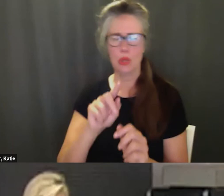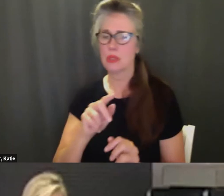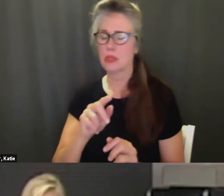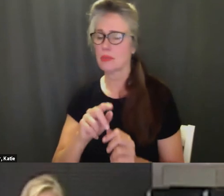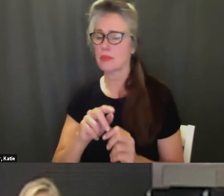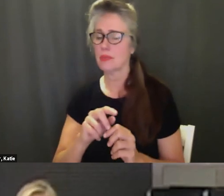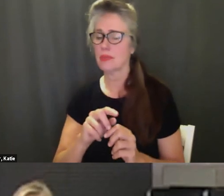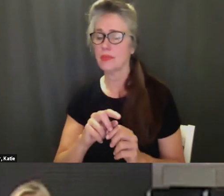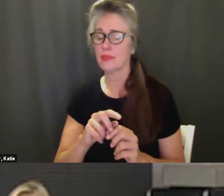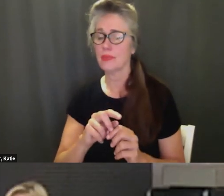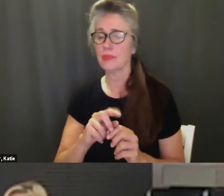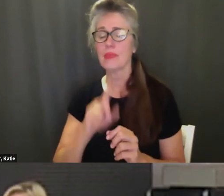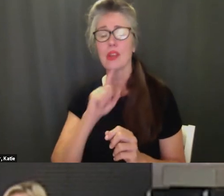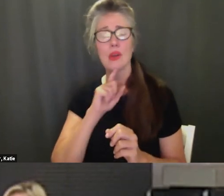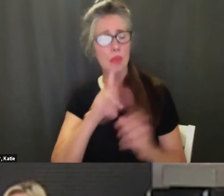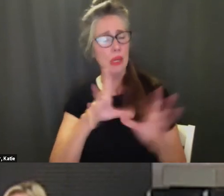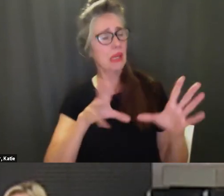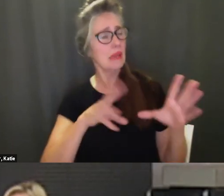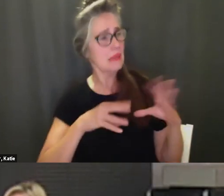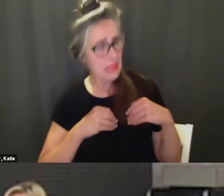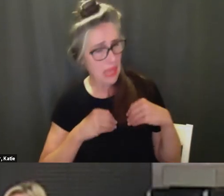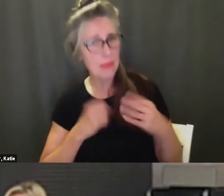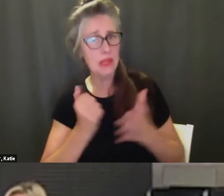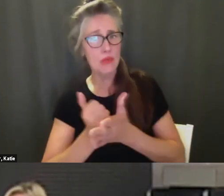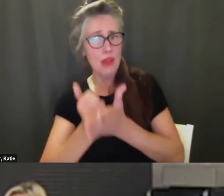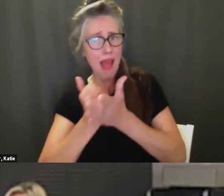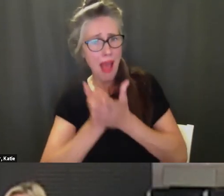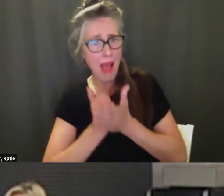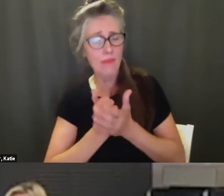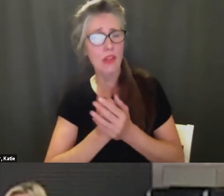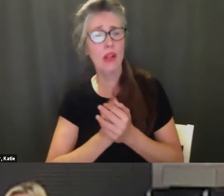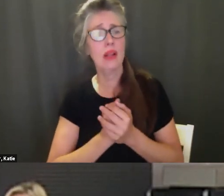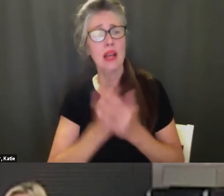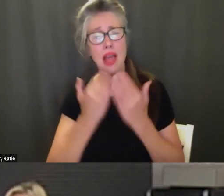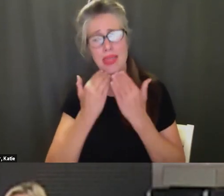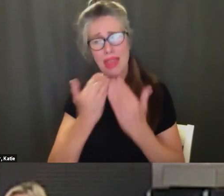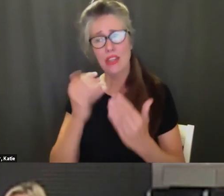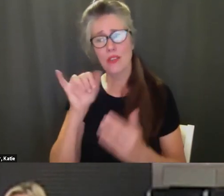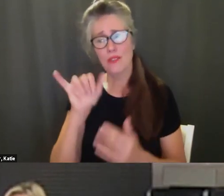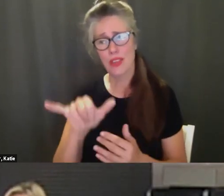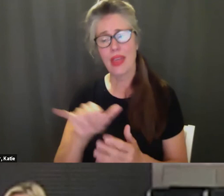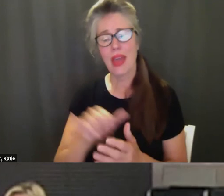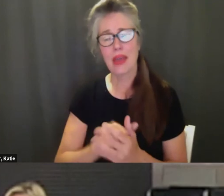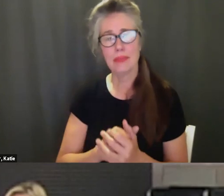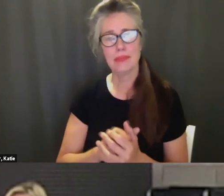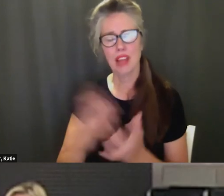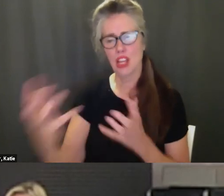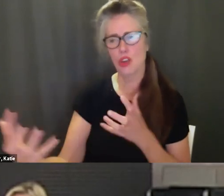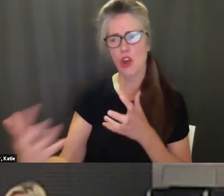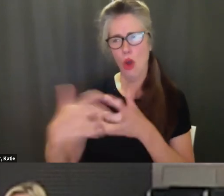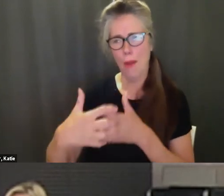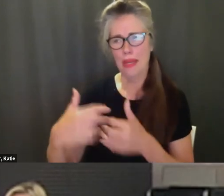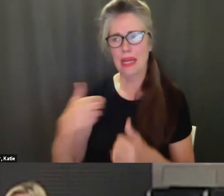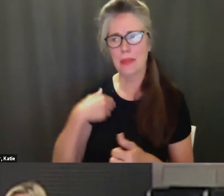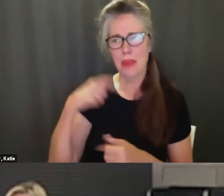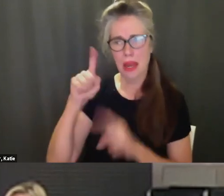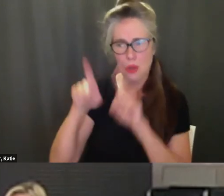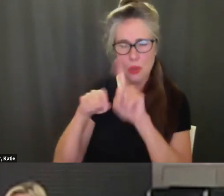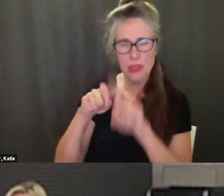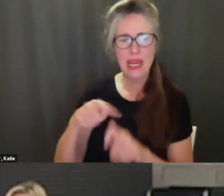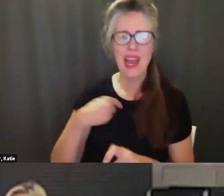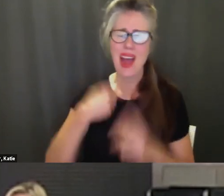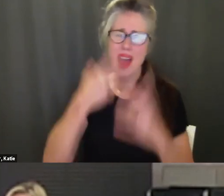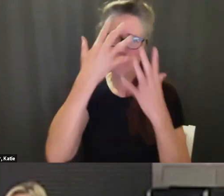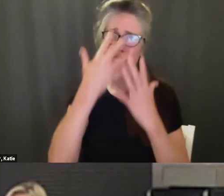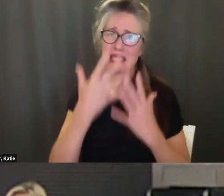accommodating and very helpful as well. So thank you for that. Of course, I am extremely saddened